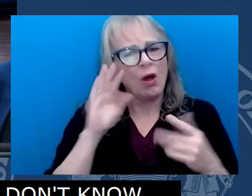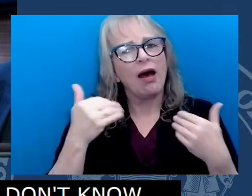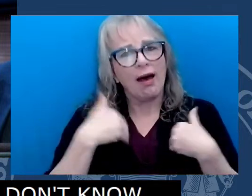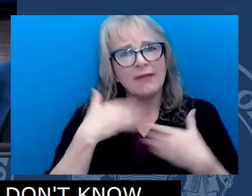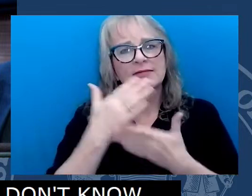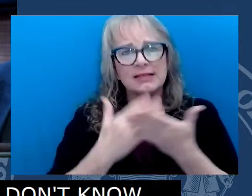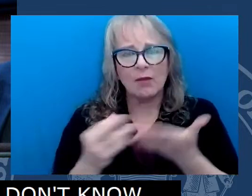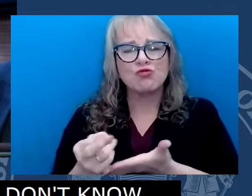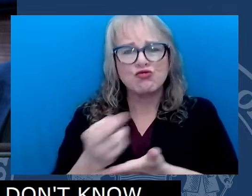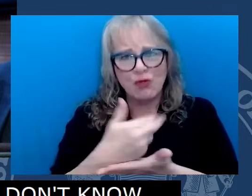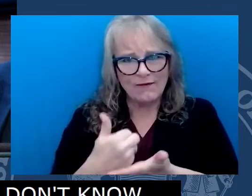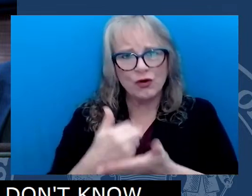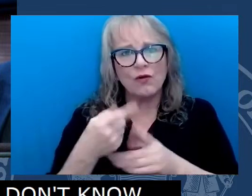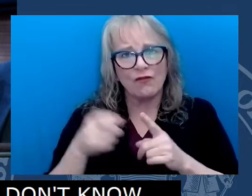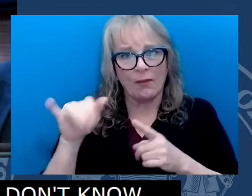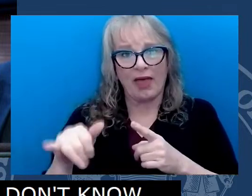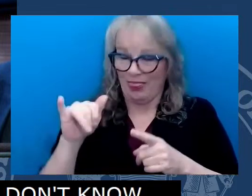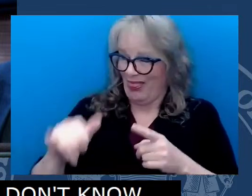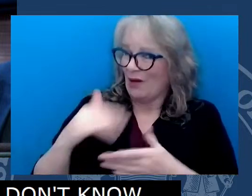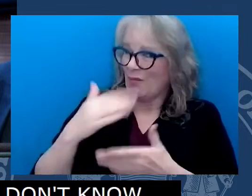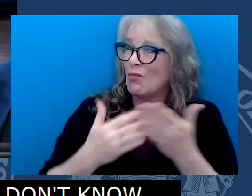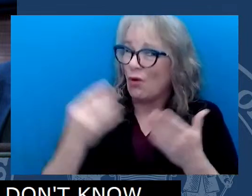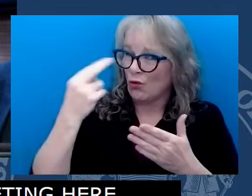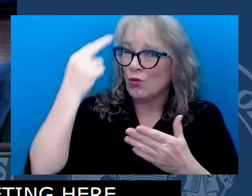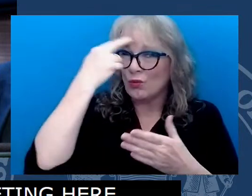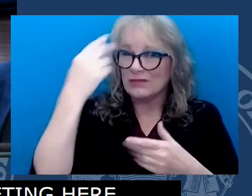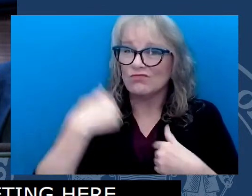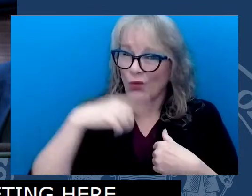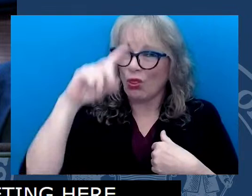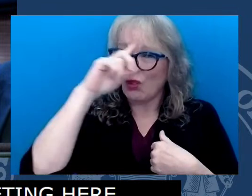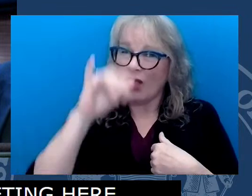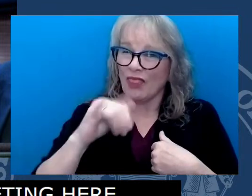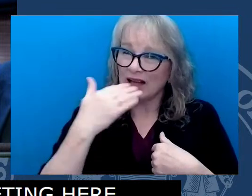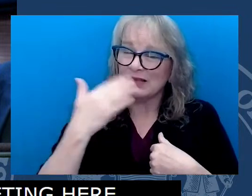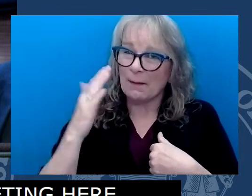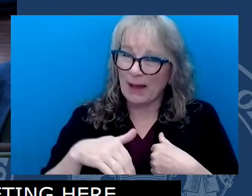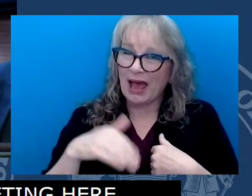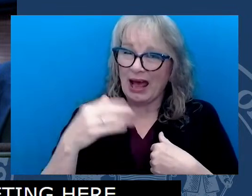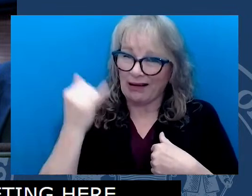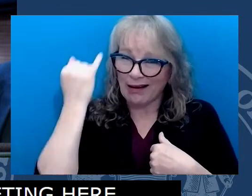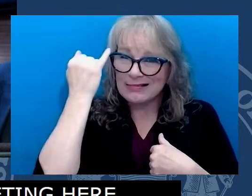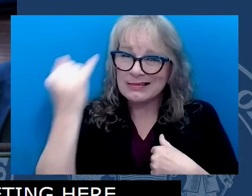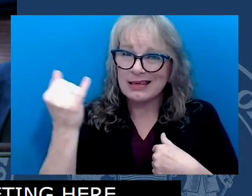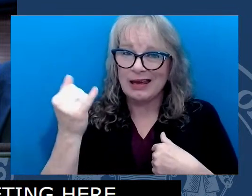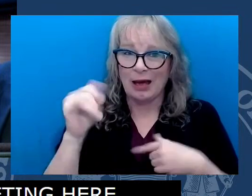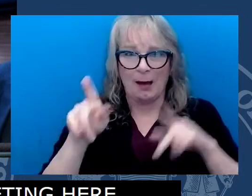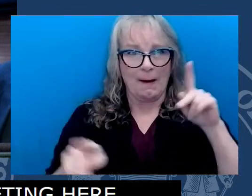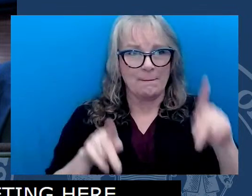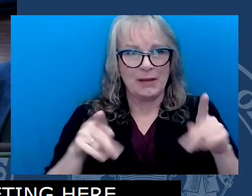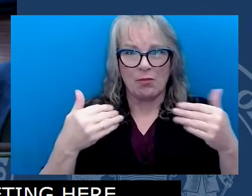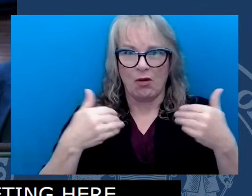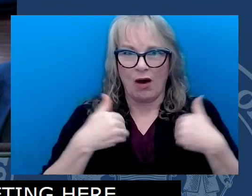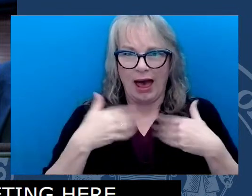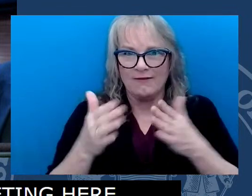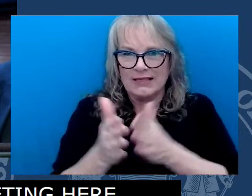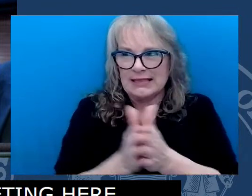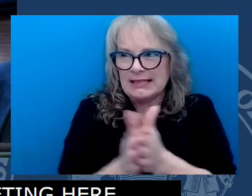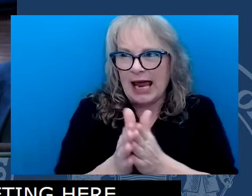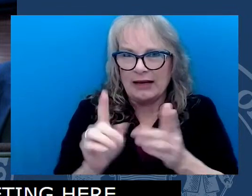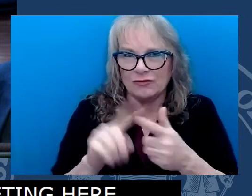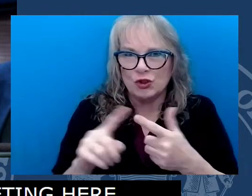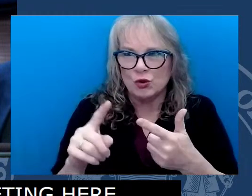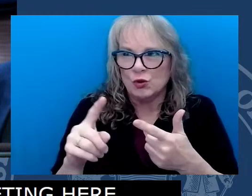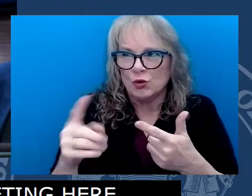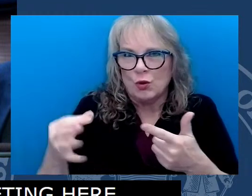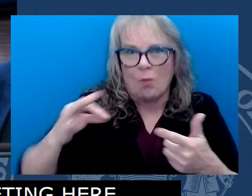of the reason I thought it was a bad idea, frankly. If people are incentivized to make a profit on something, they're going to